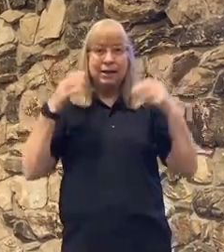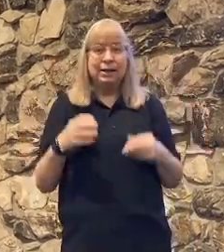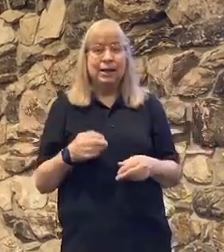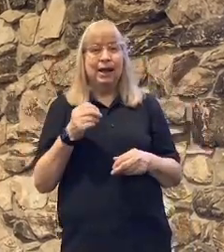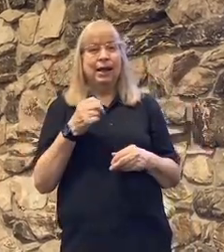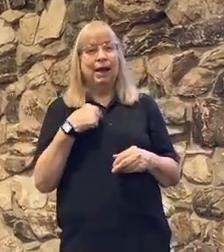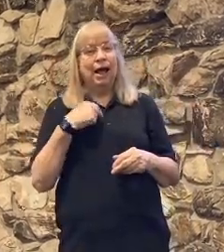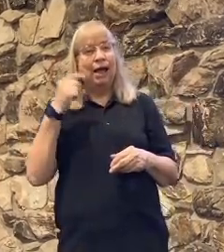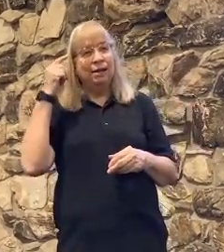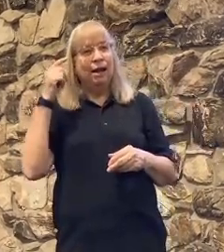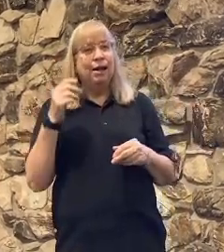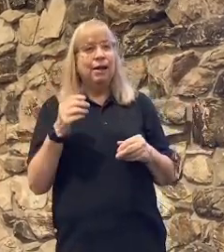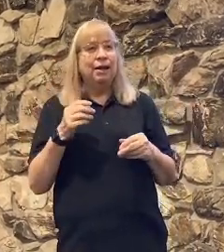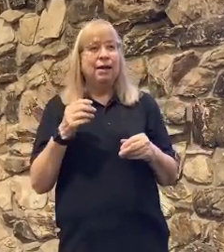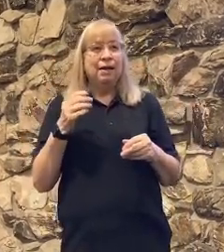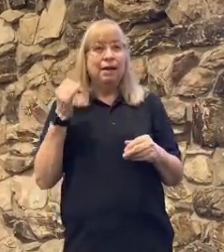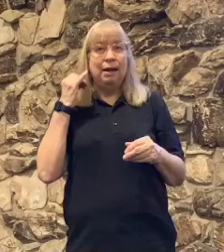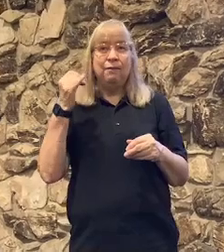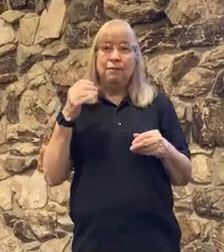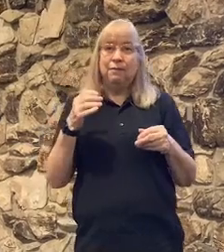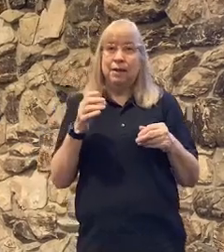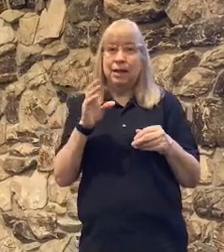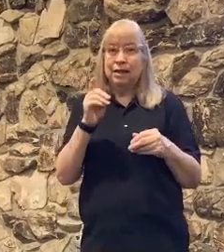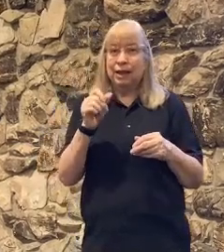if David can do his book in,